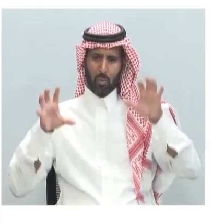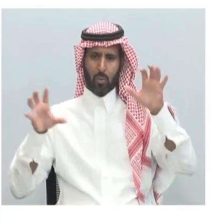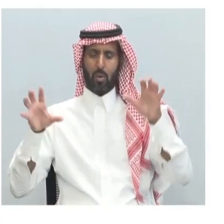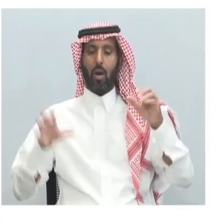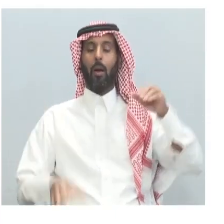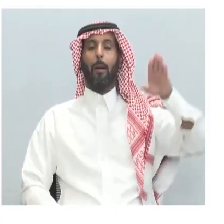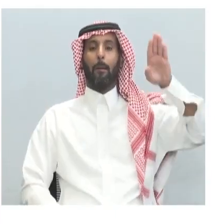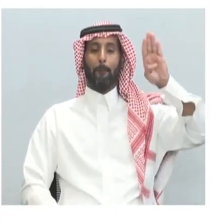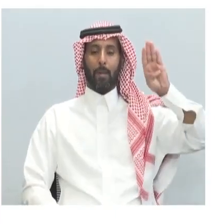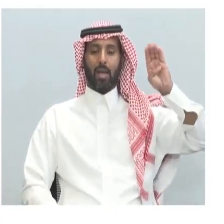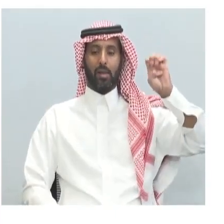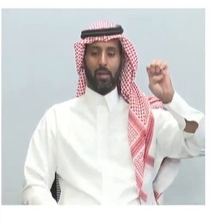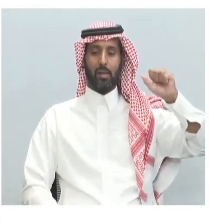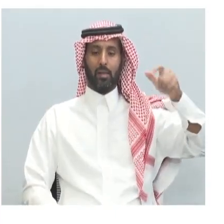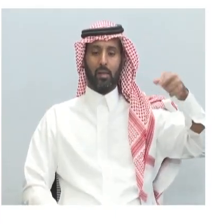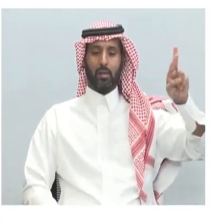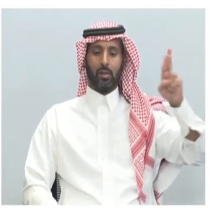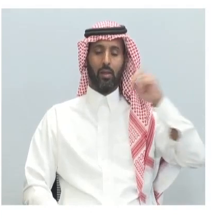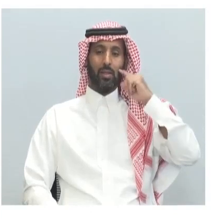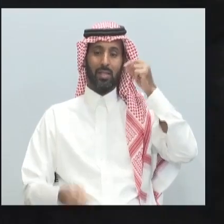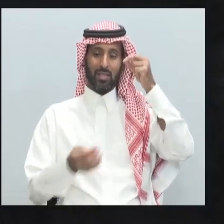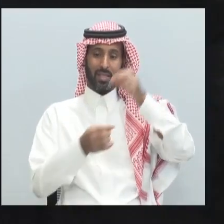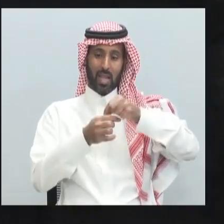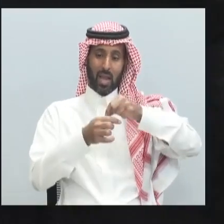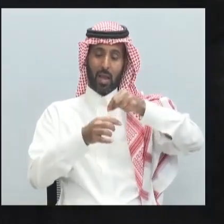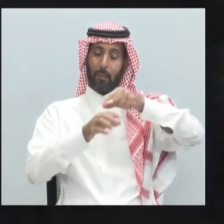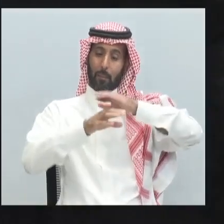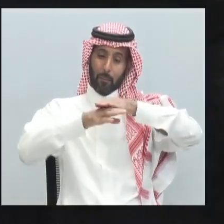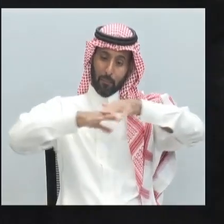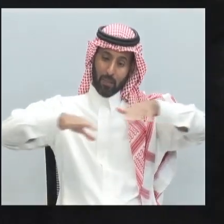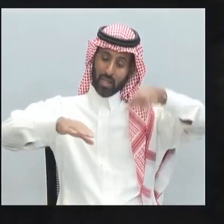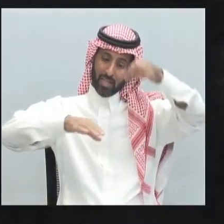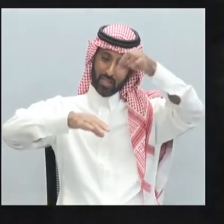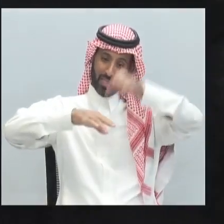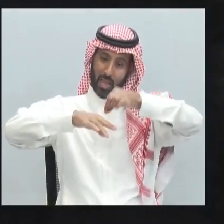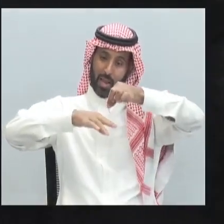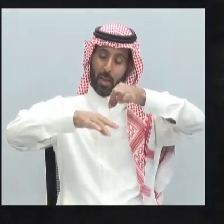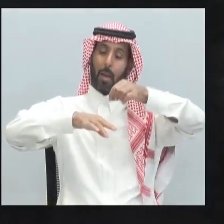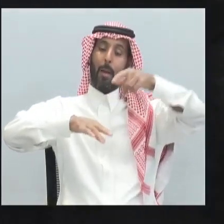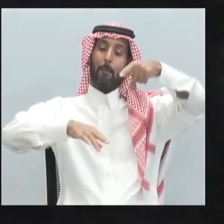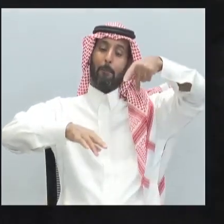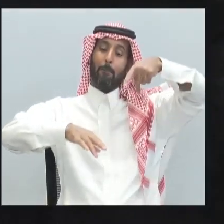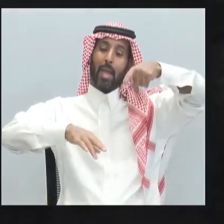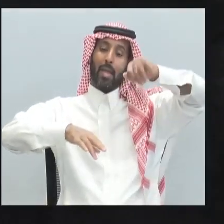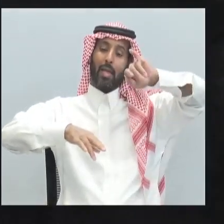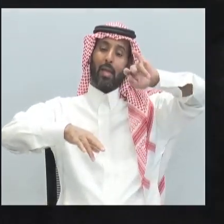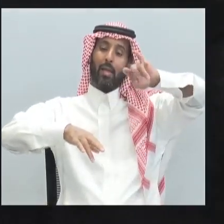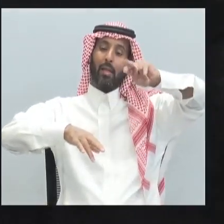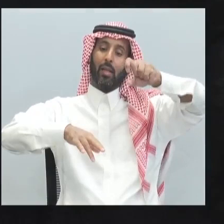Okay, after that, we have this thing. Okay, and this is a map talking